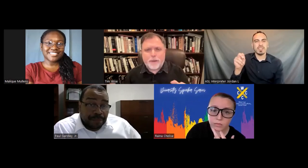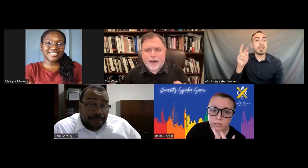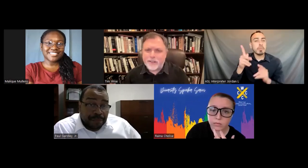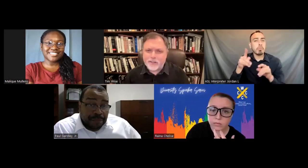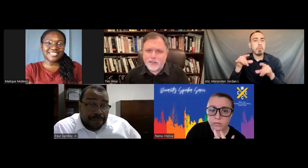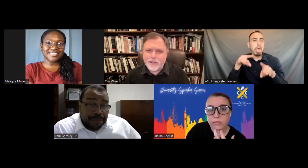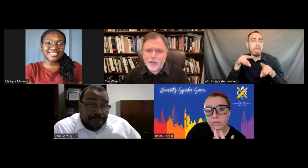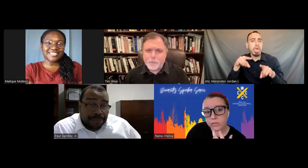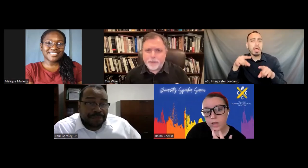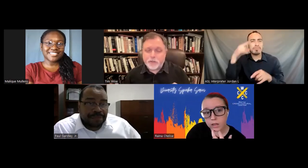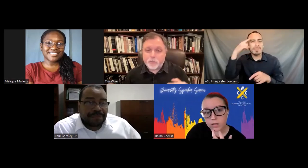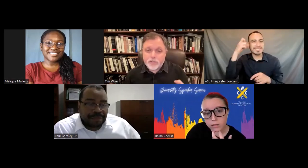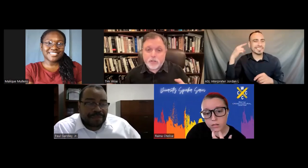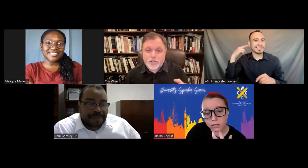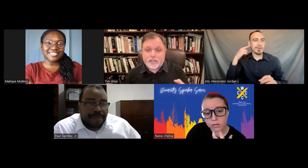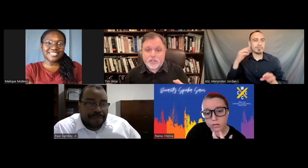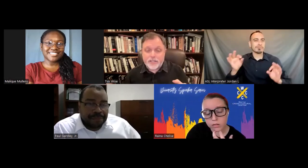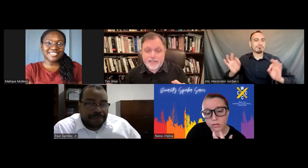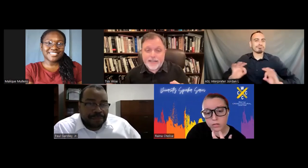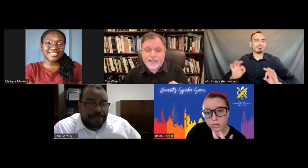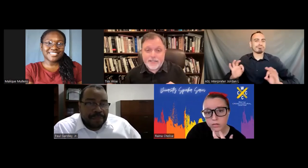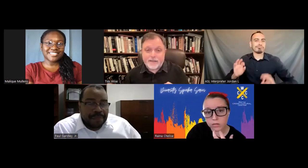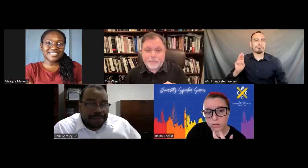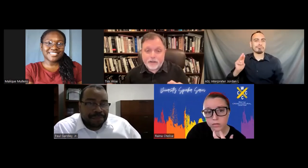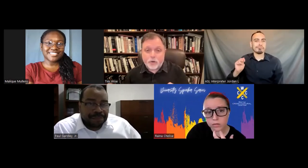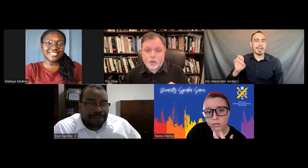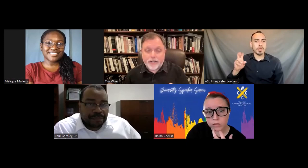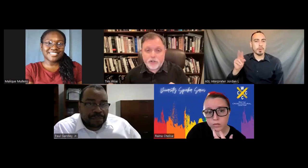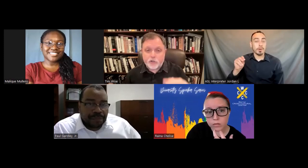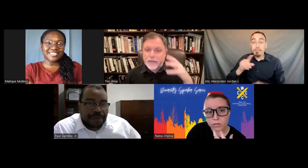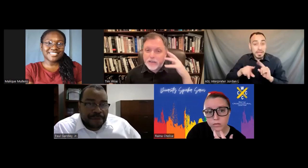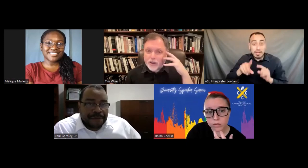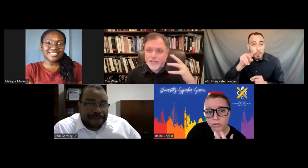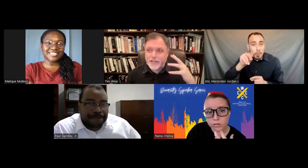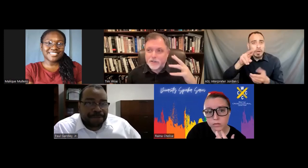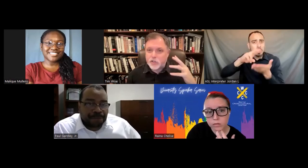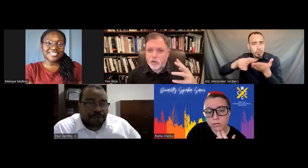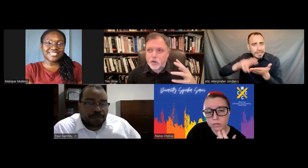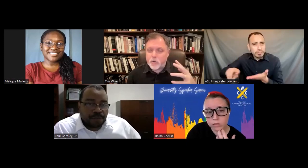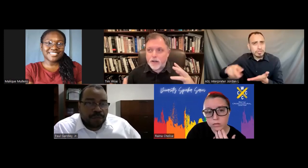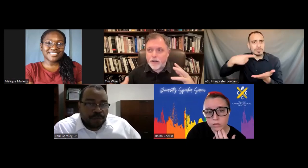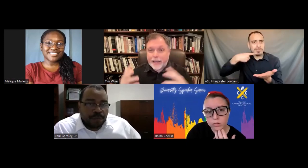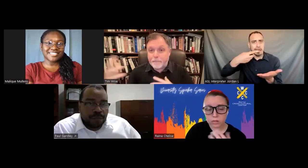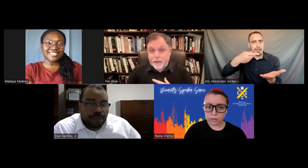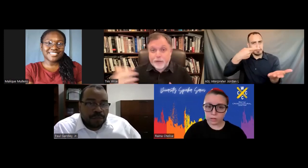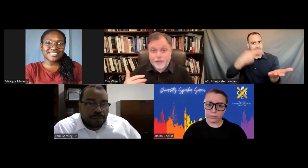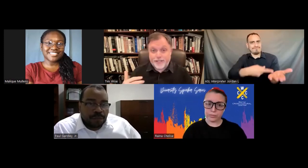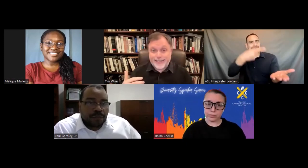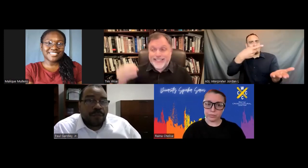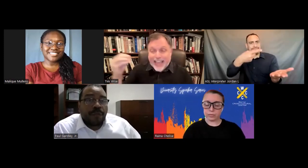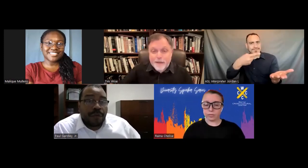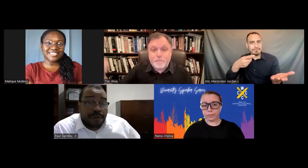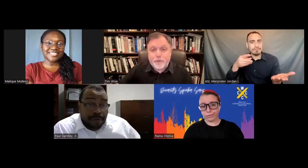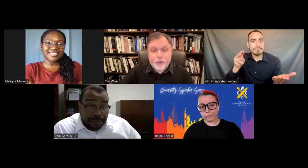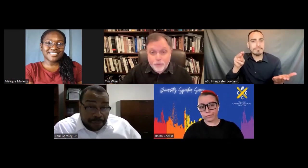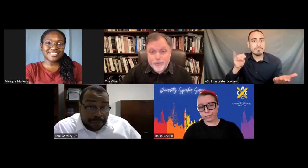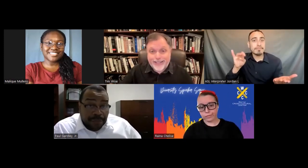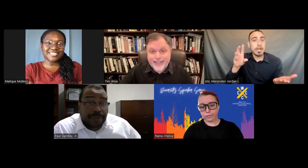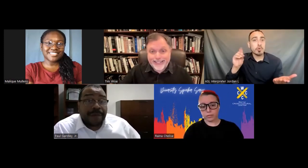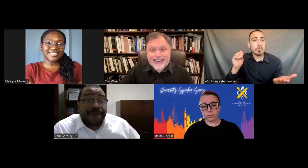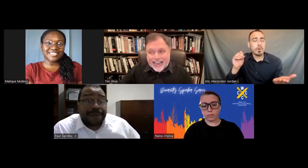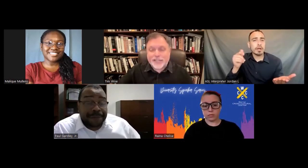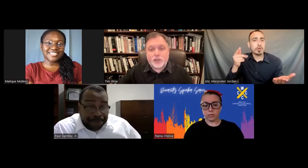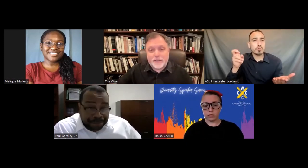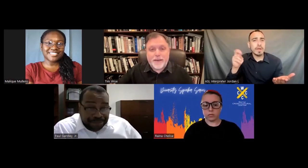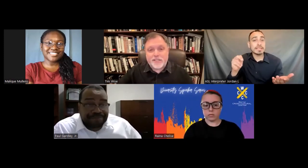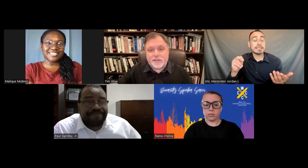so minor, but the research actually says that microaggressions, because they're so ambiguous, it's the ambiguity